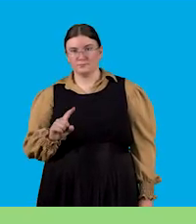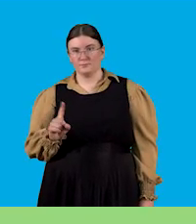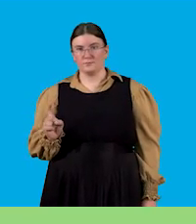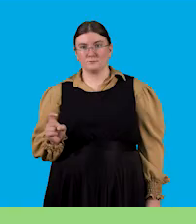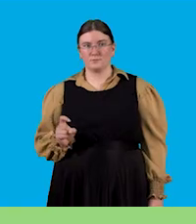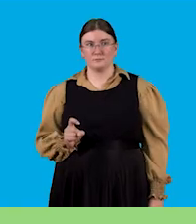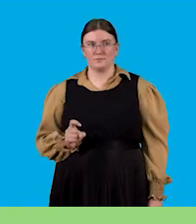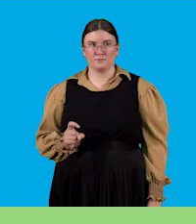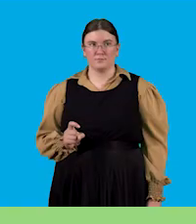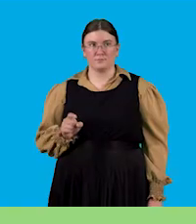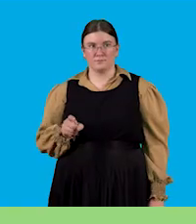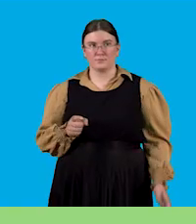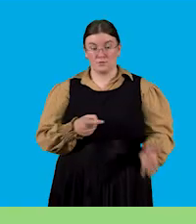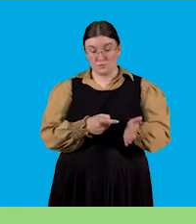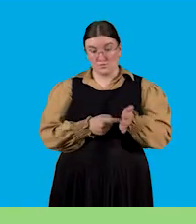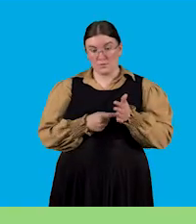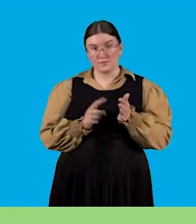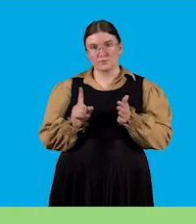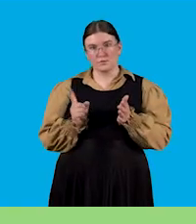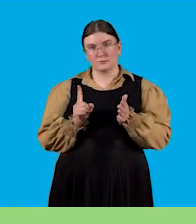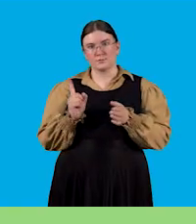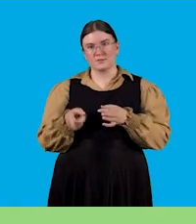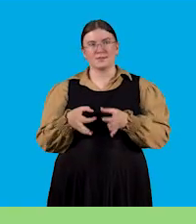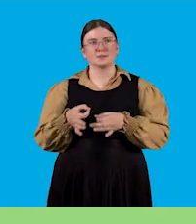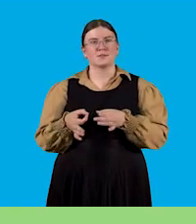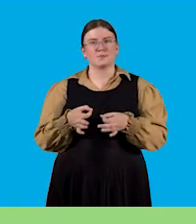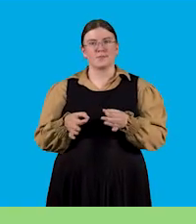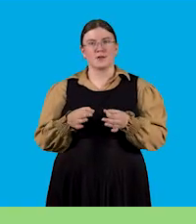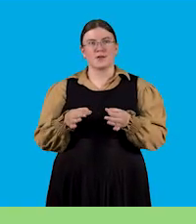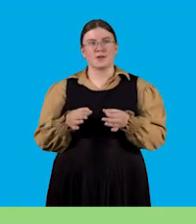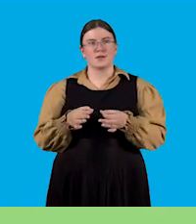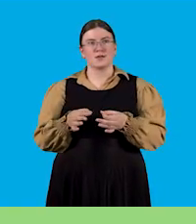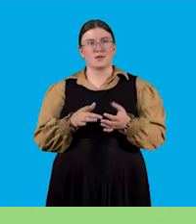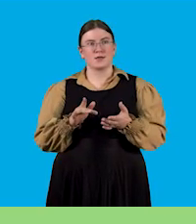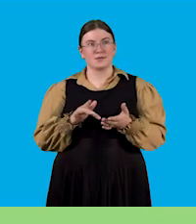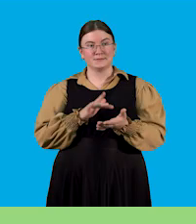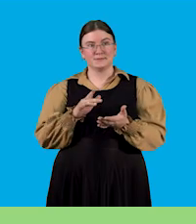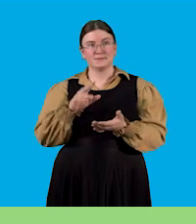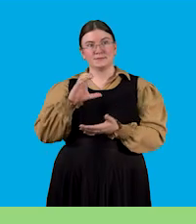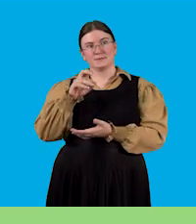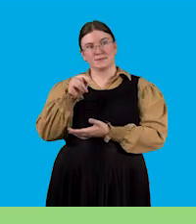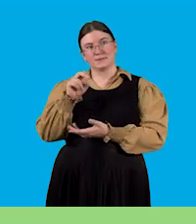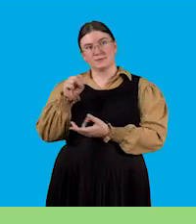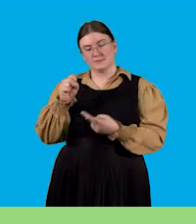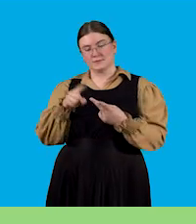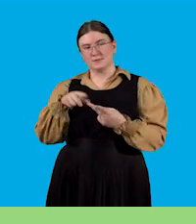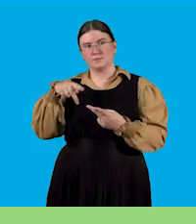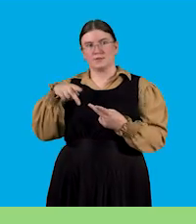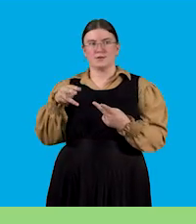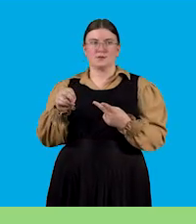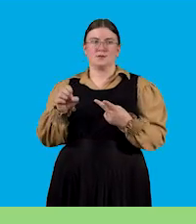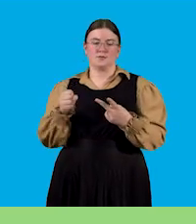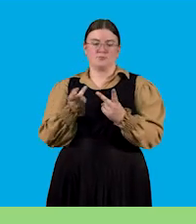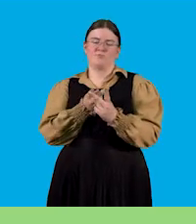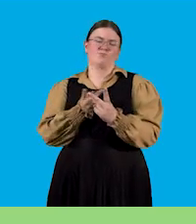Our next question requires us to describe the central nervous system and the peripheral